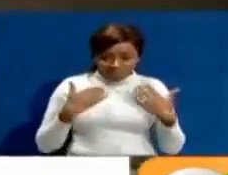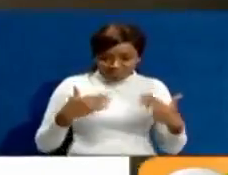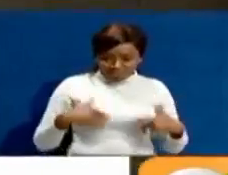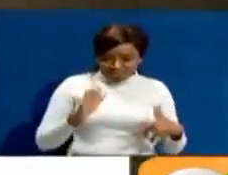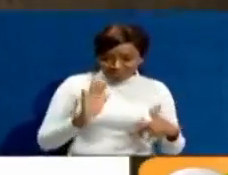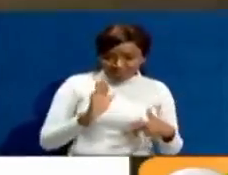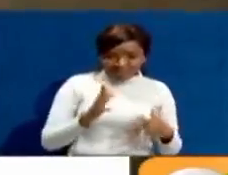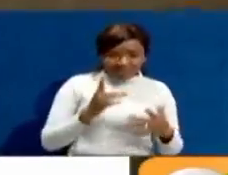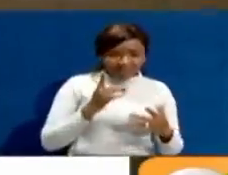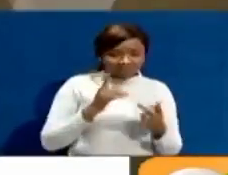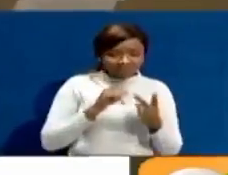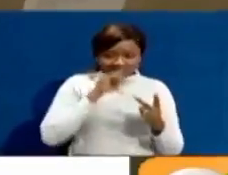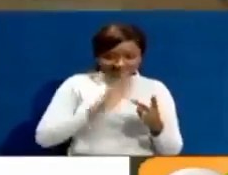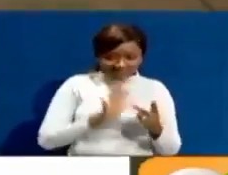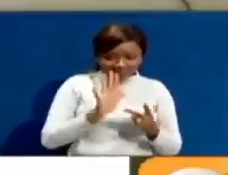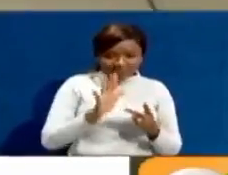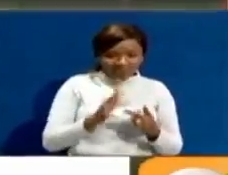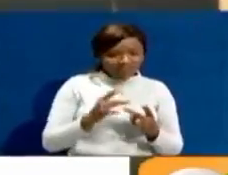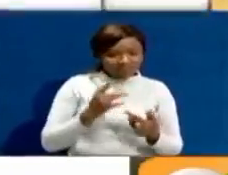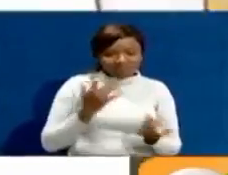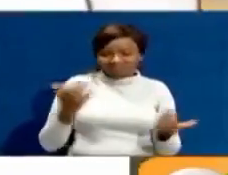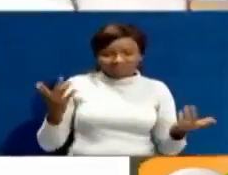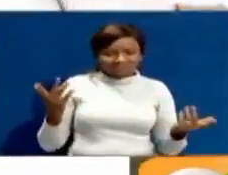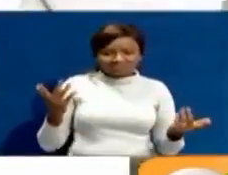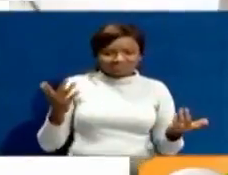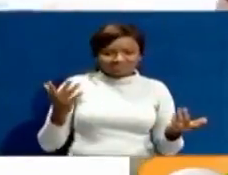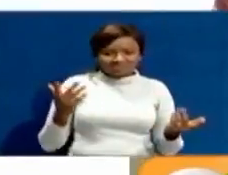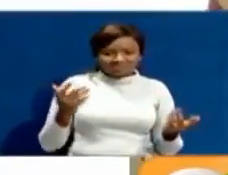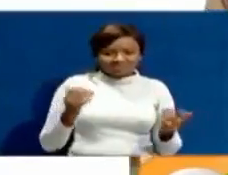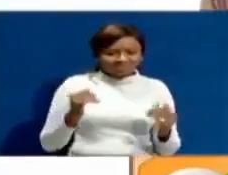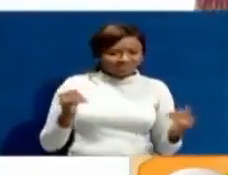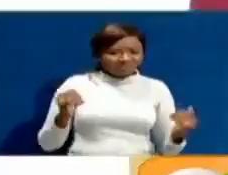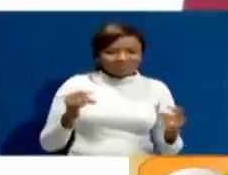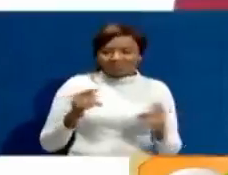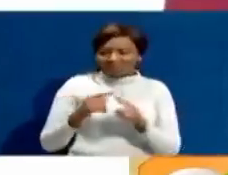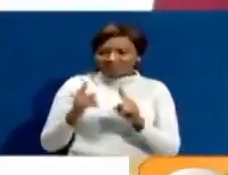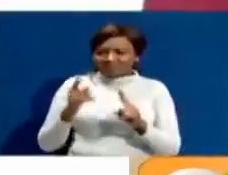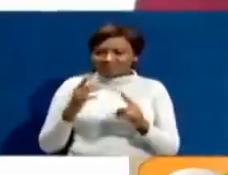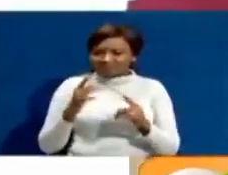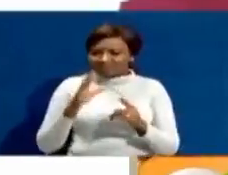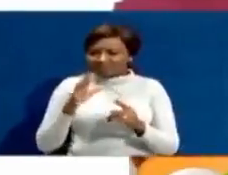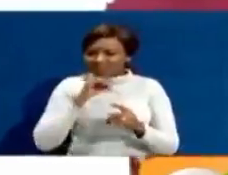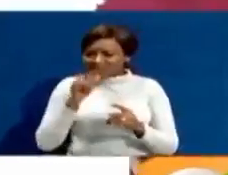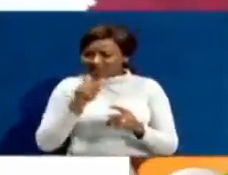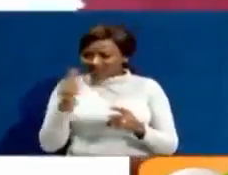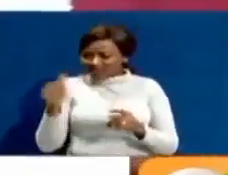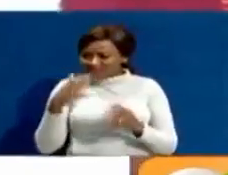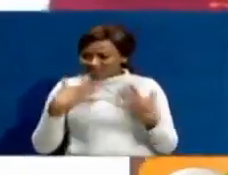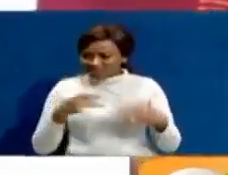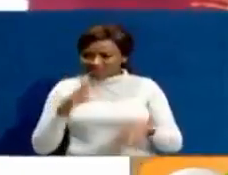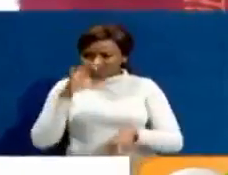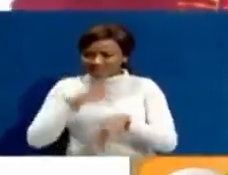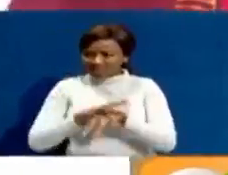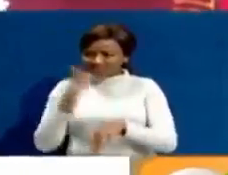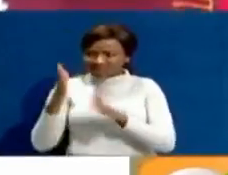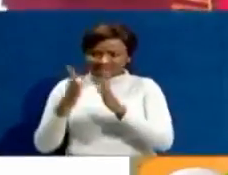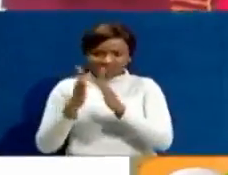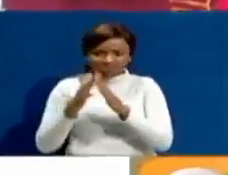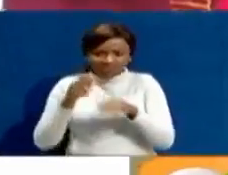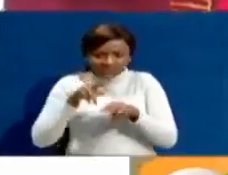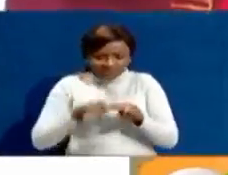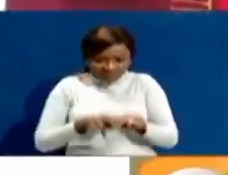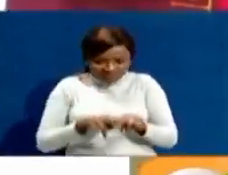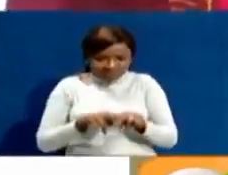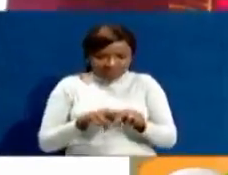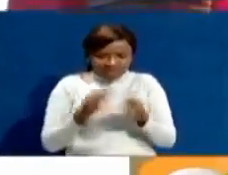appeared unscathed from the physical examination. Kevin's body was discovered in the toilet in a sitting position. His